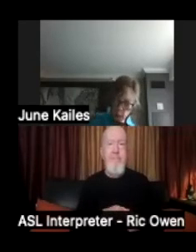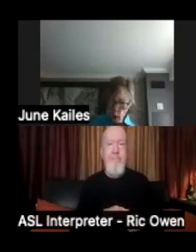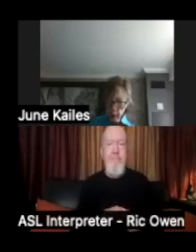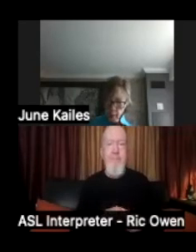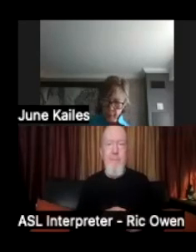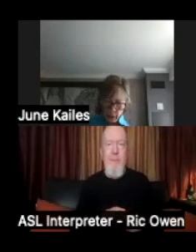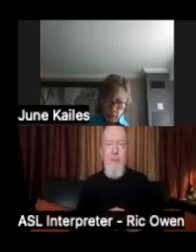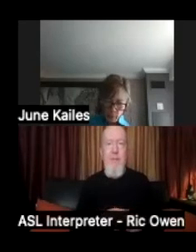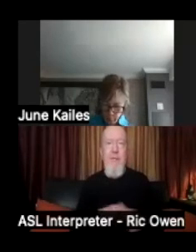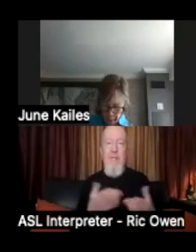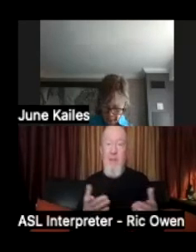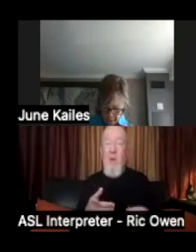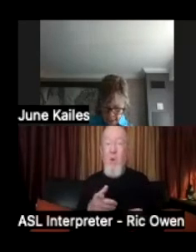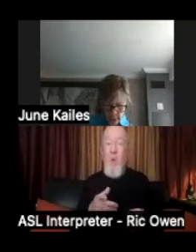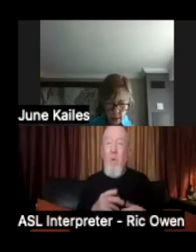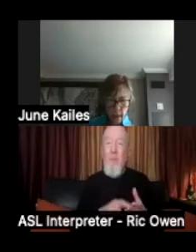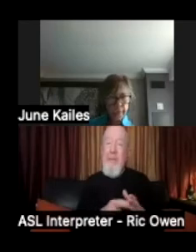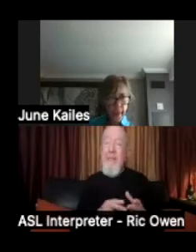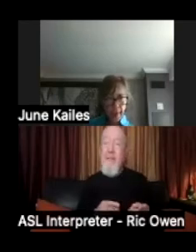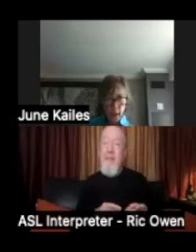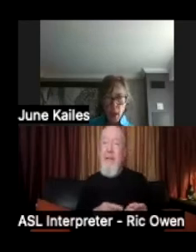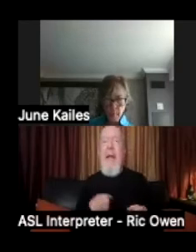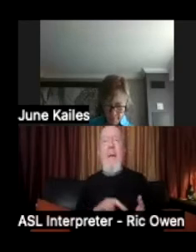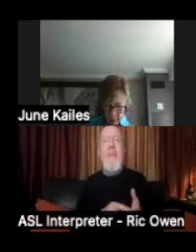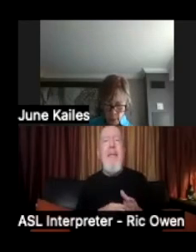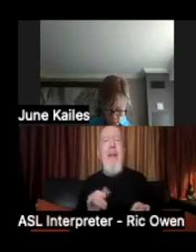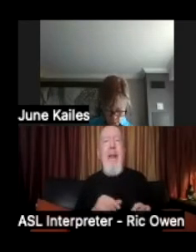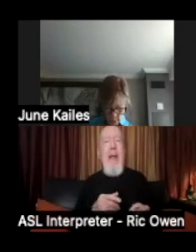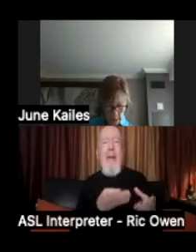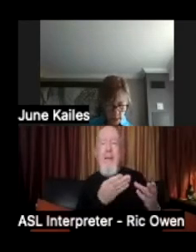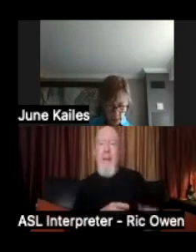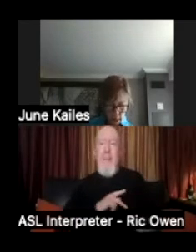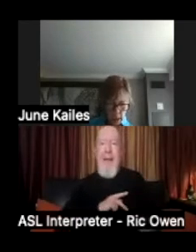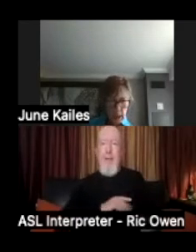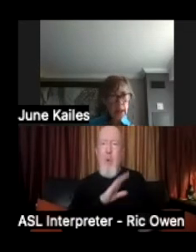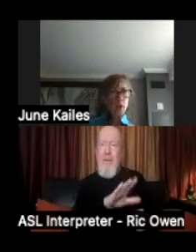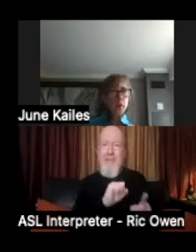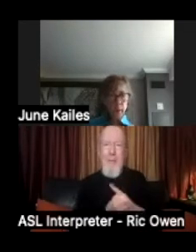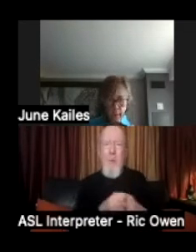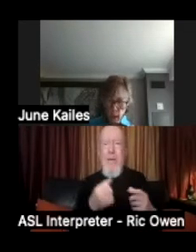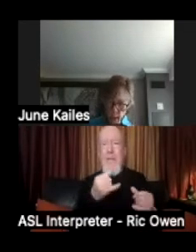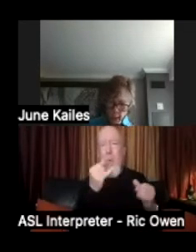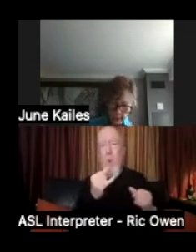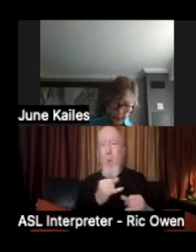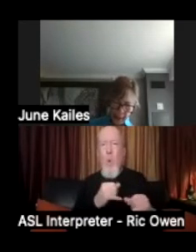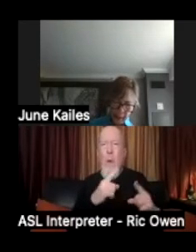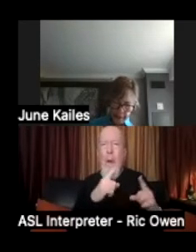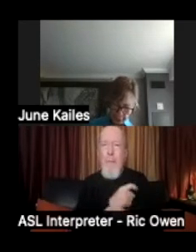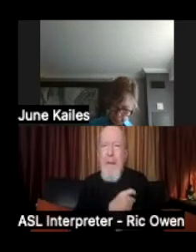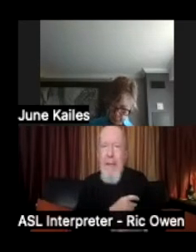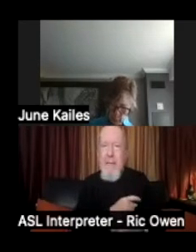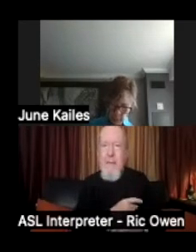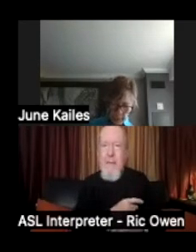So we're talking about the complexities like Pedro's needs. So clear